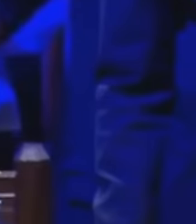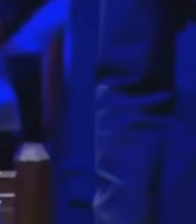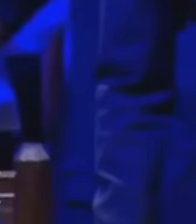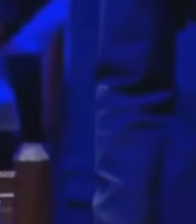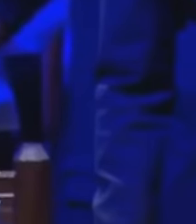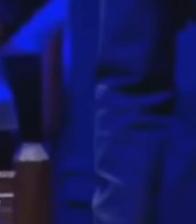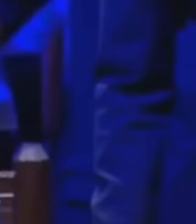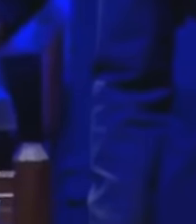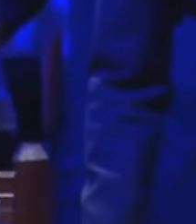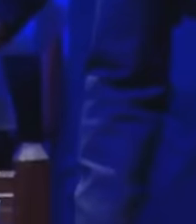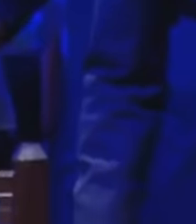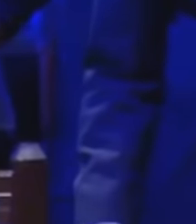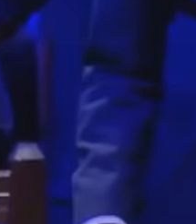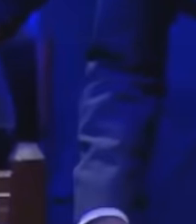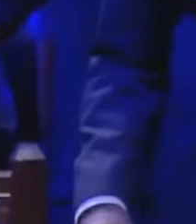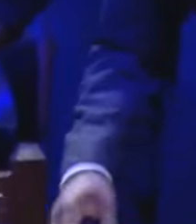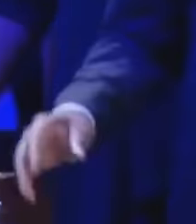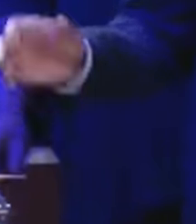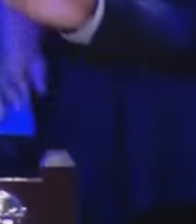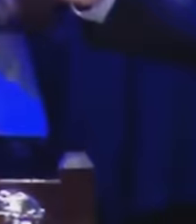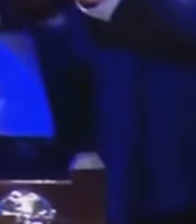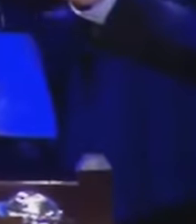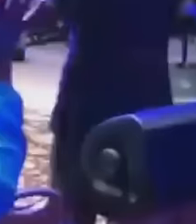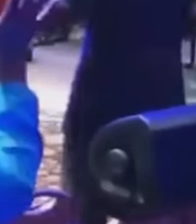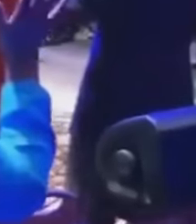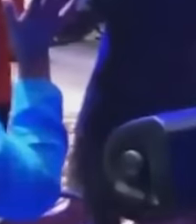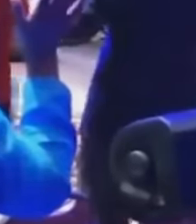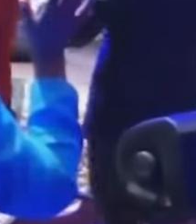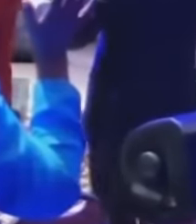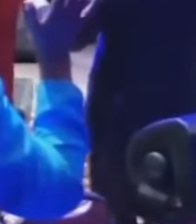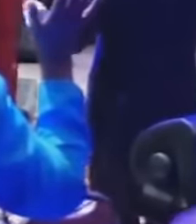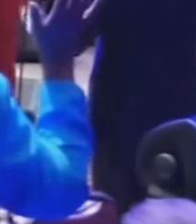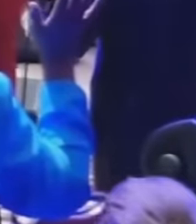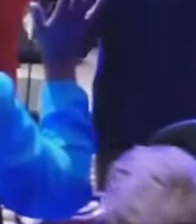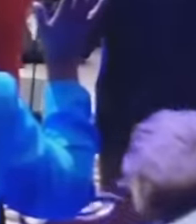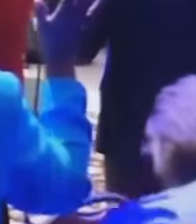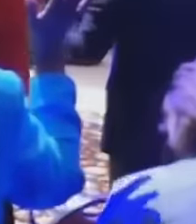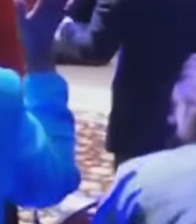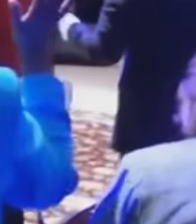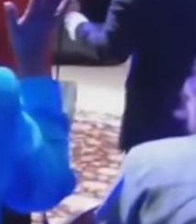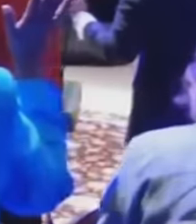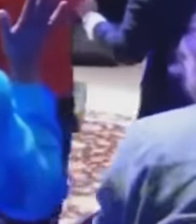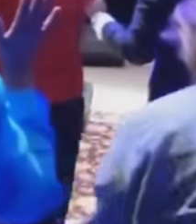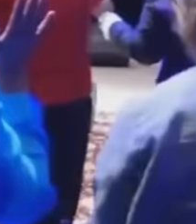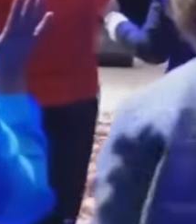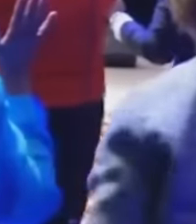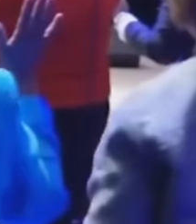Come on, hands are lifted. Heads are elevated. If you're not standing, I want you to stand on your feet. I want to pray for you. Then I want you to pray with